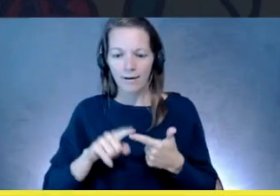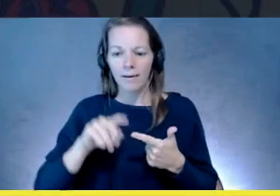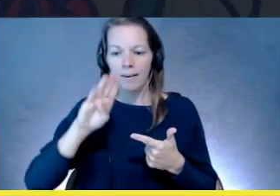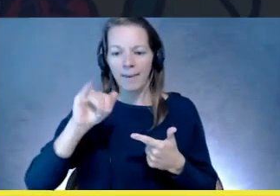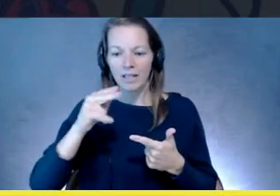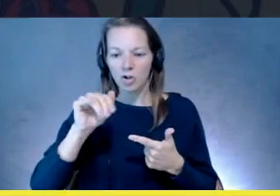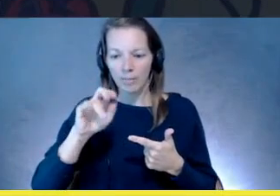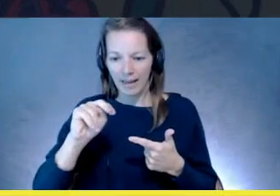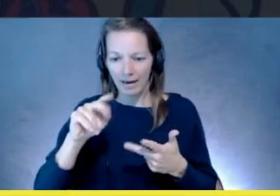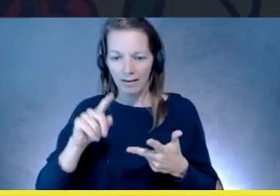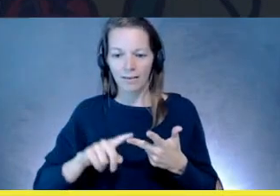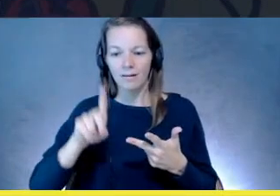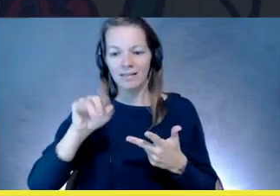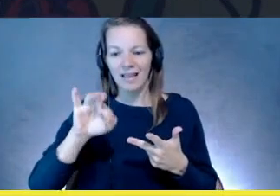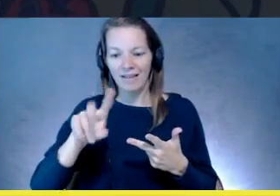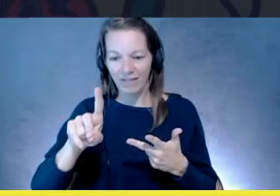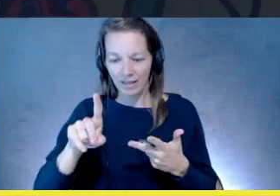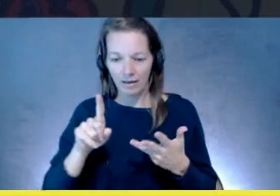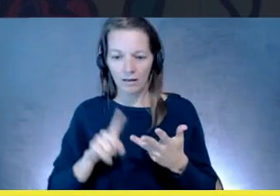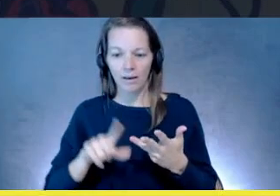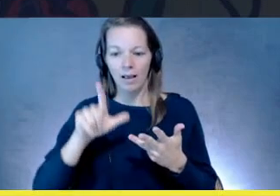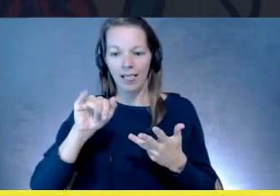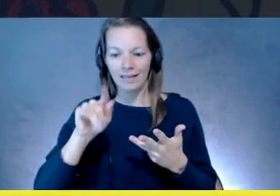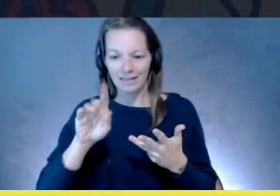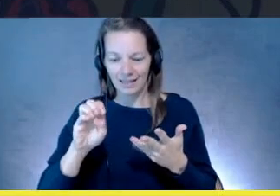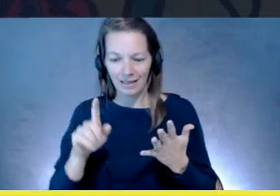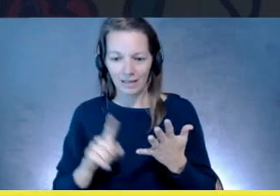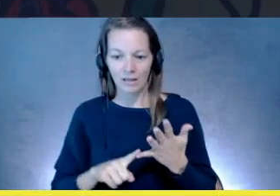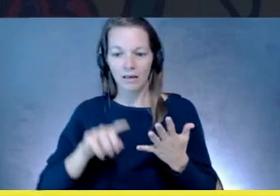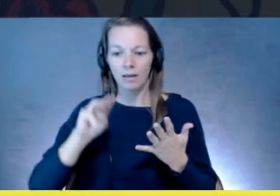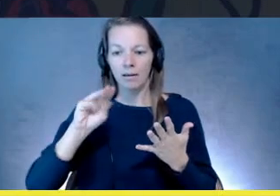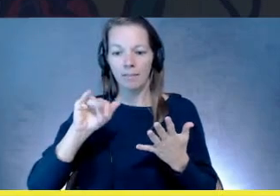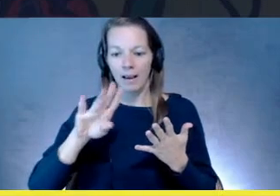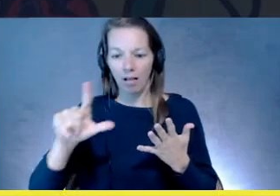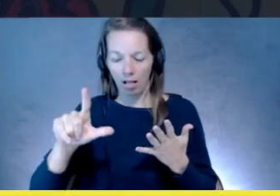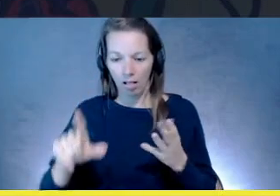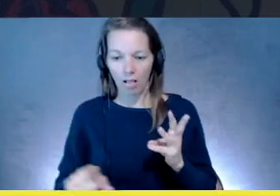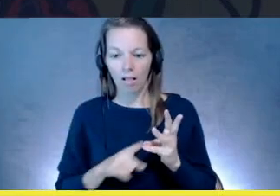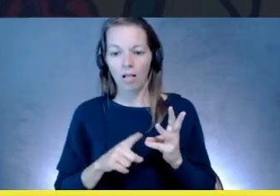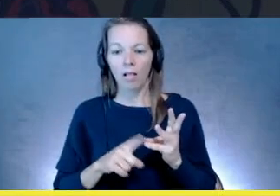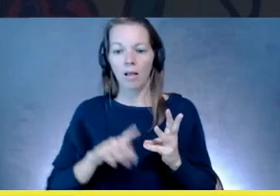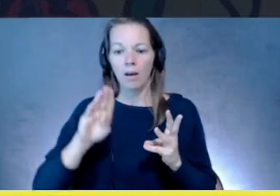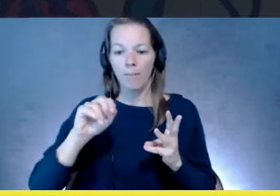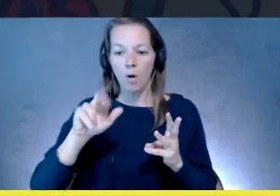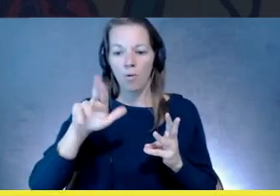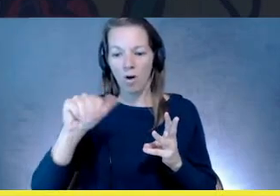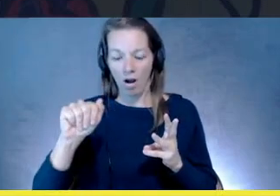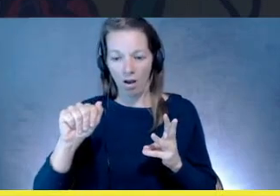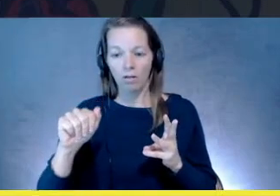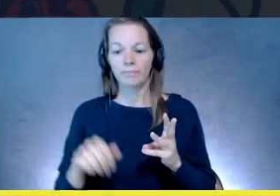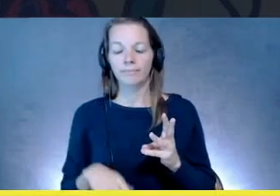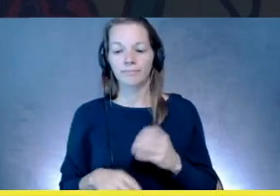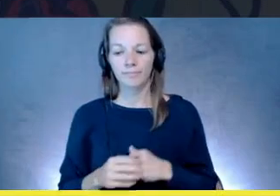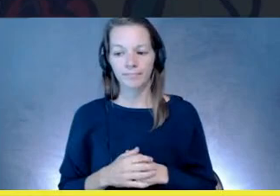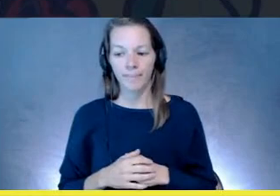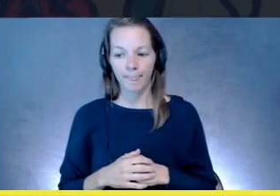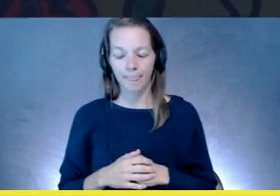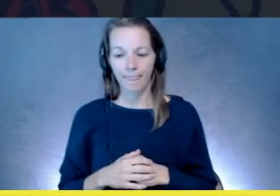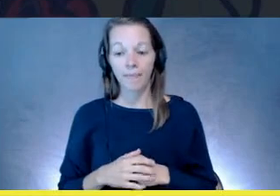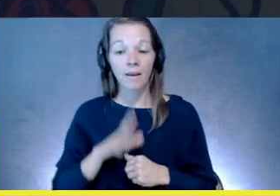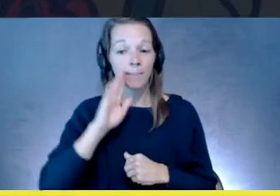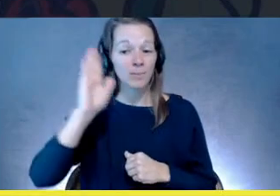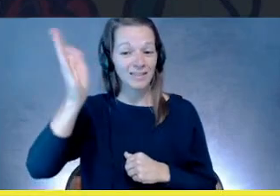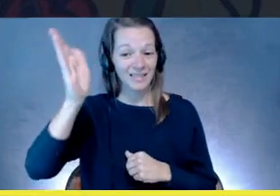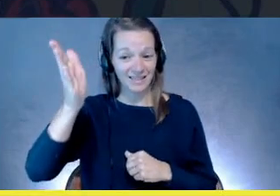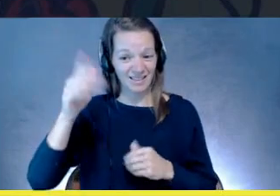Silverman, David H. Strauss, Leslie P. Francis, Michael Ashley Stein, and Barbara E. Buehrer. I'm presenting on our